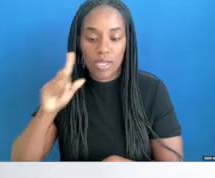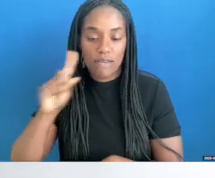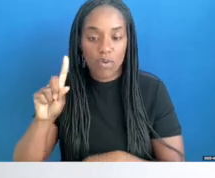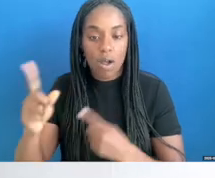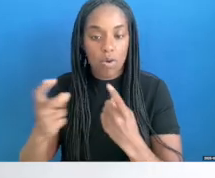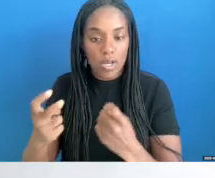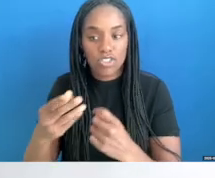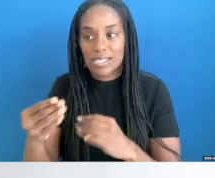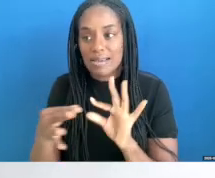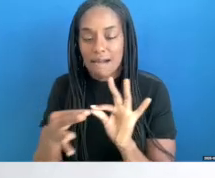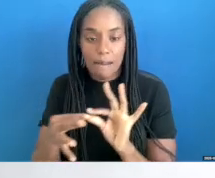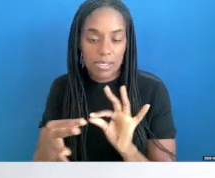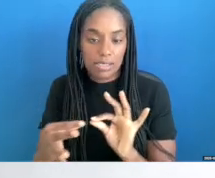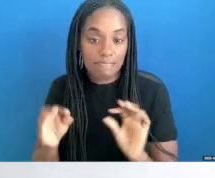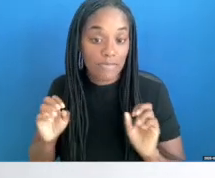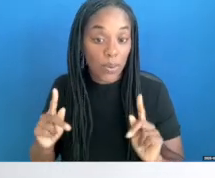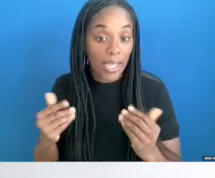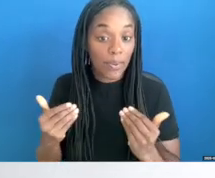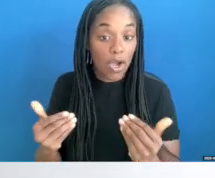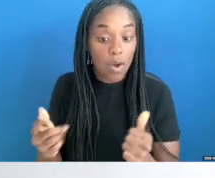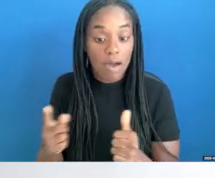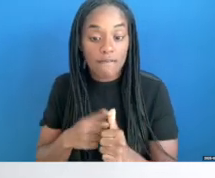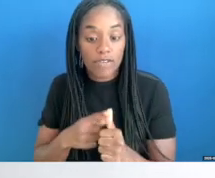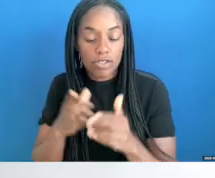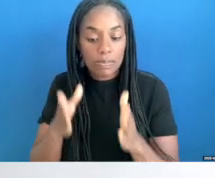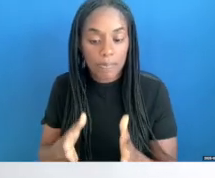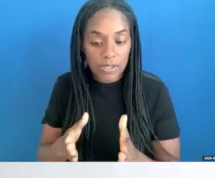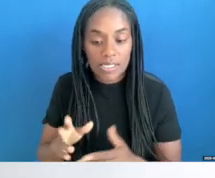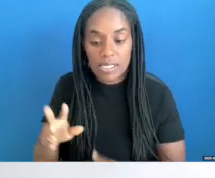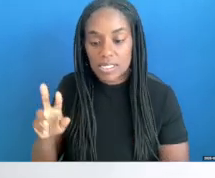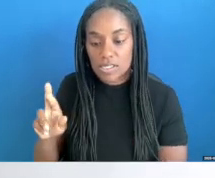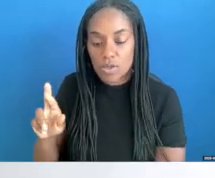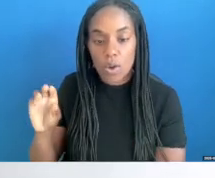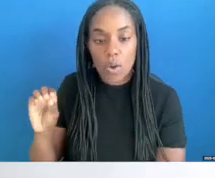we go. So first person is Robina Suwal.